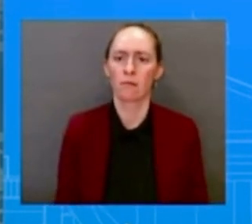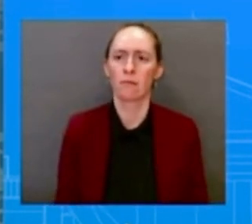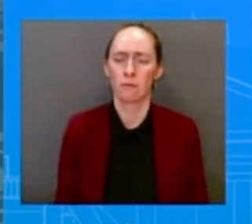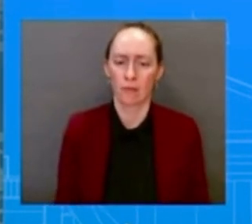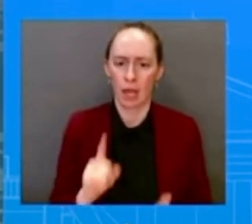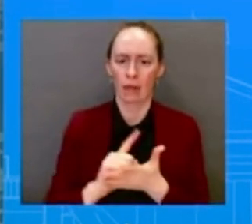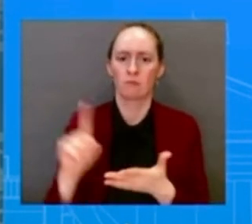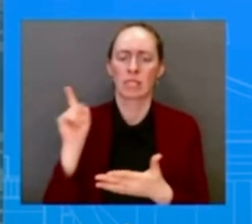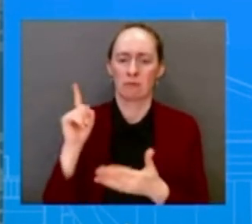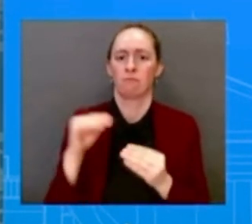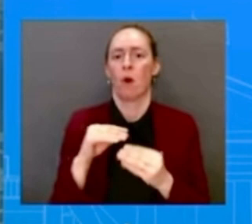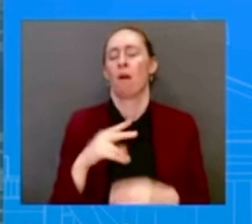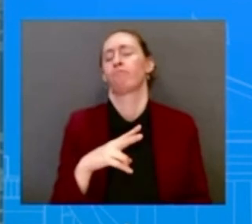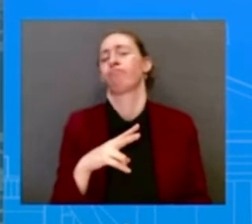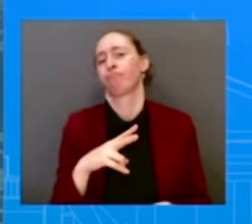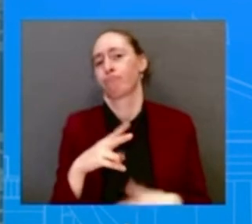it's